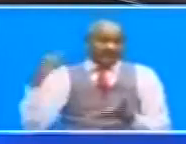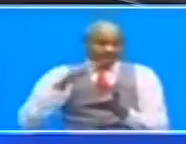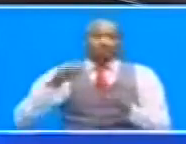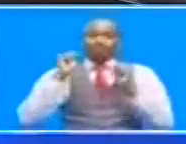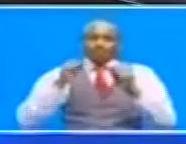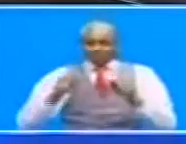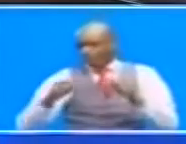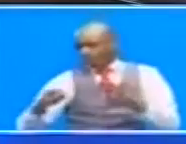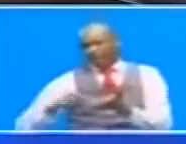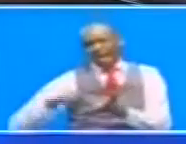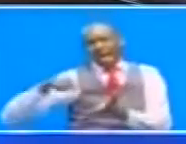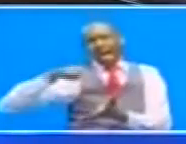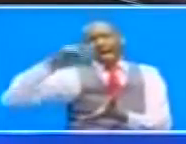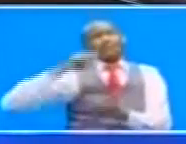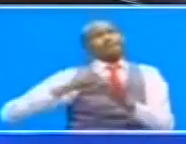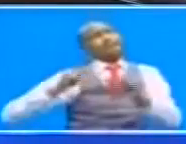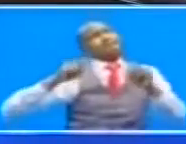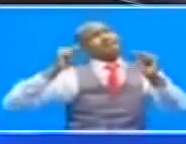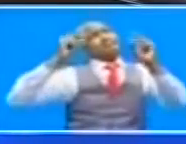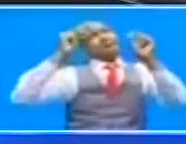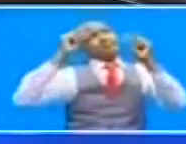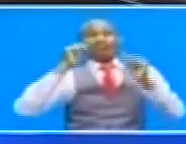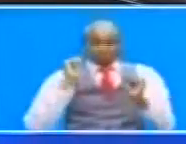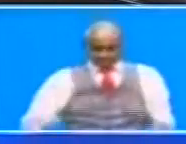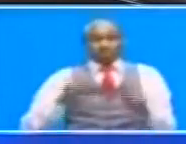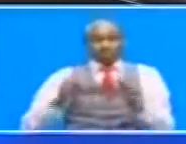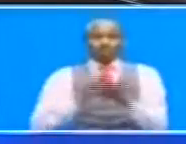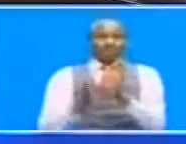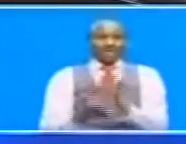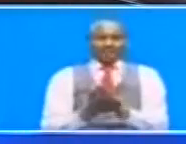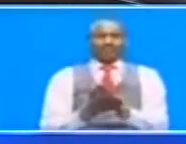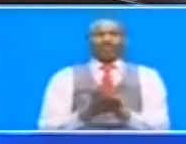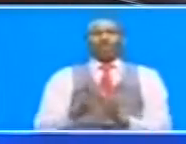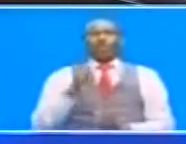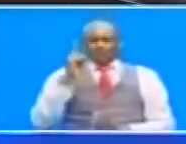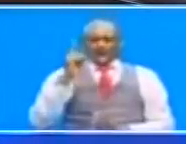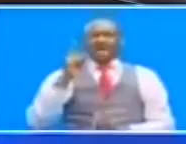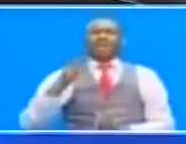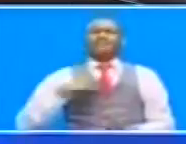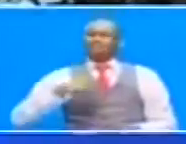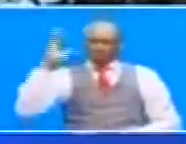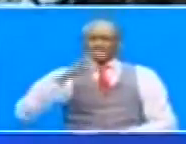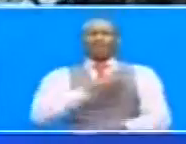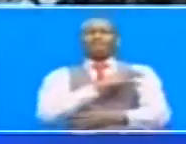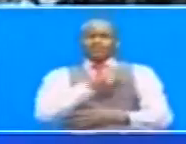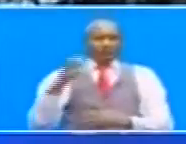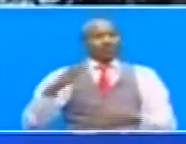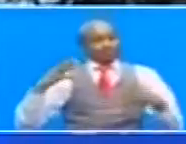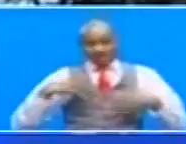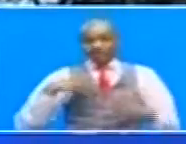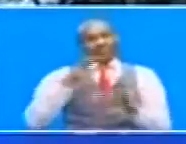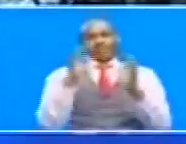rise from, you know, your humble backgrounds to become one of the most powerful people in the